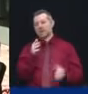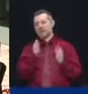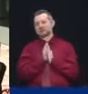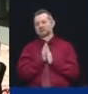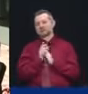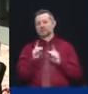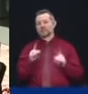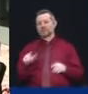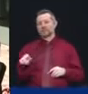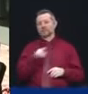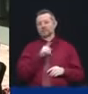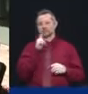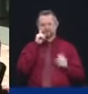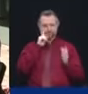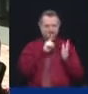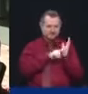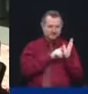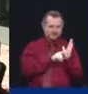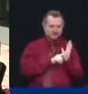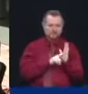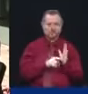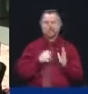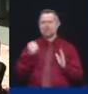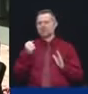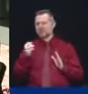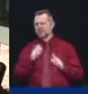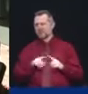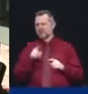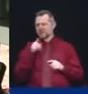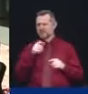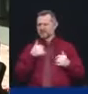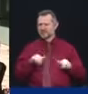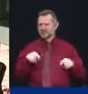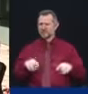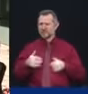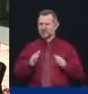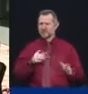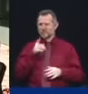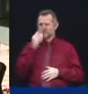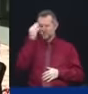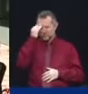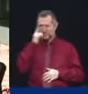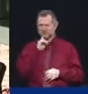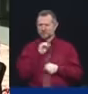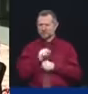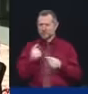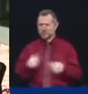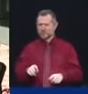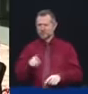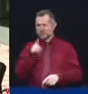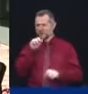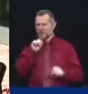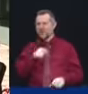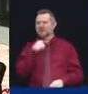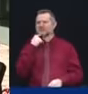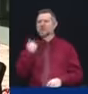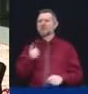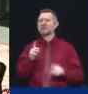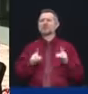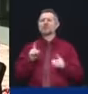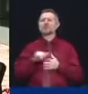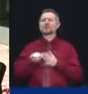an investigation into account, but you were in those rooms. You know the truth. So can you tell the people of the state of New York,